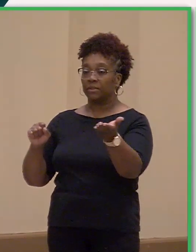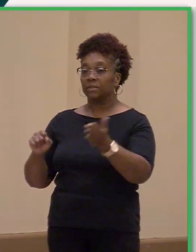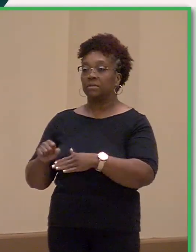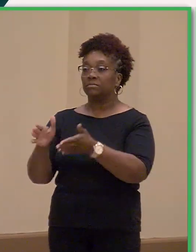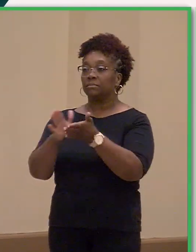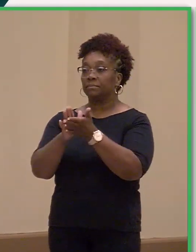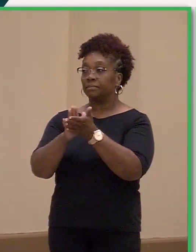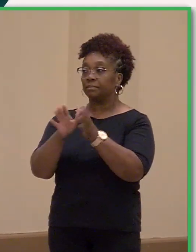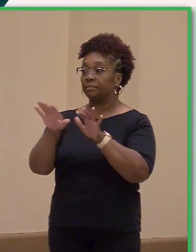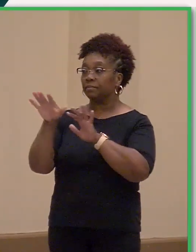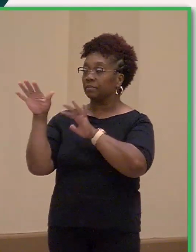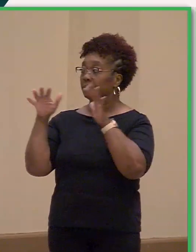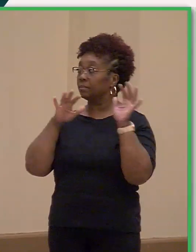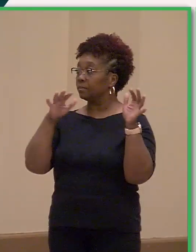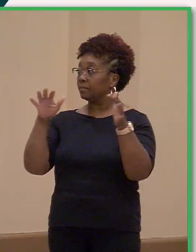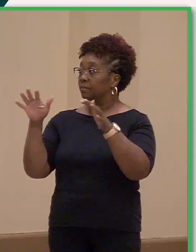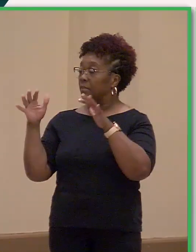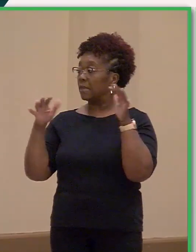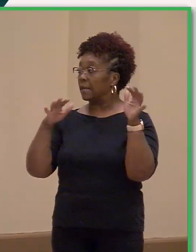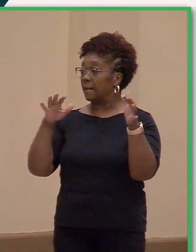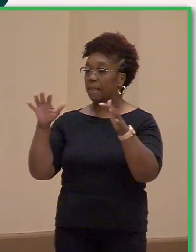the staff a round of applause.